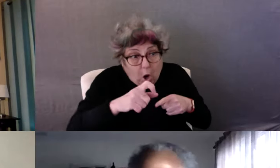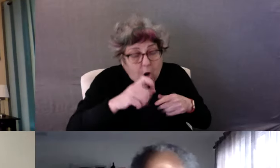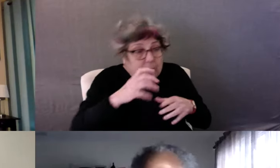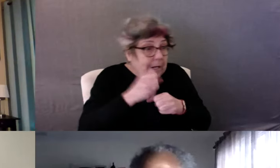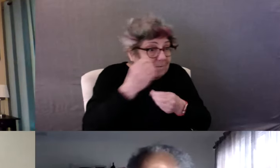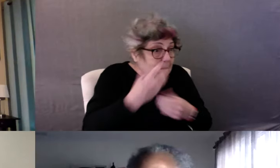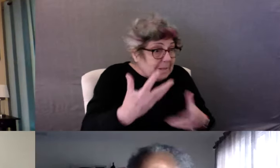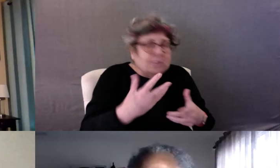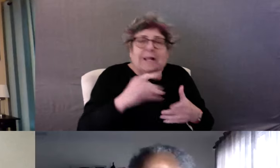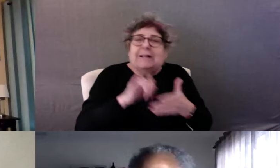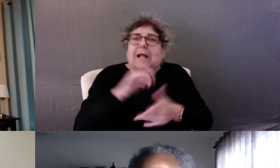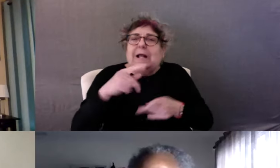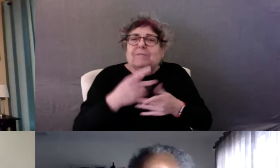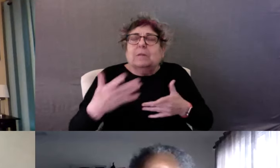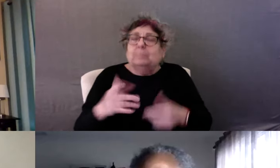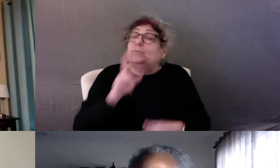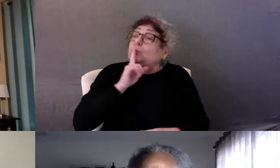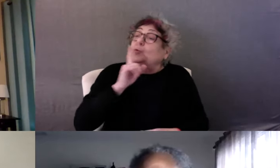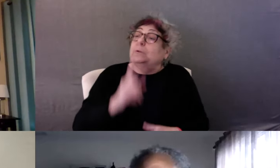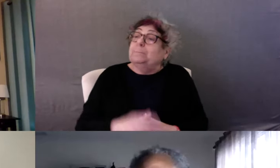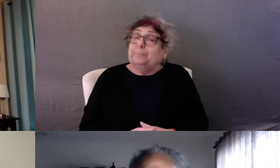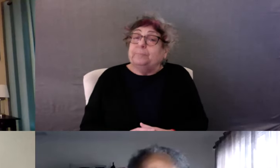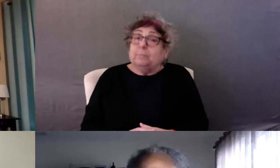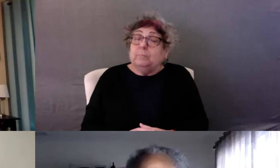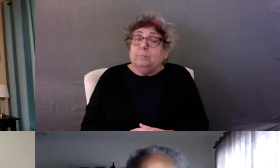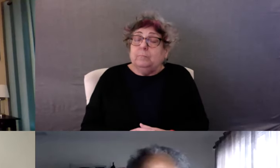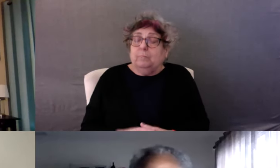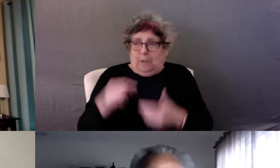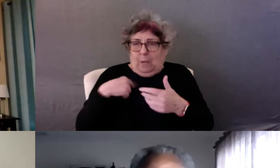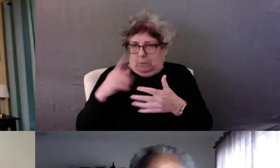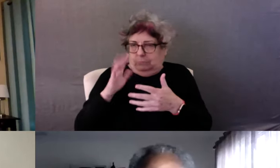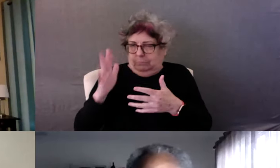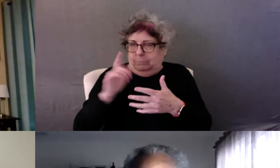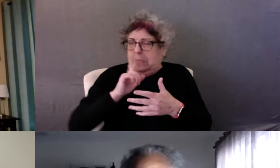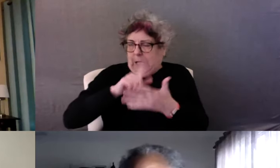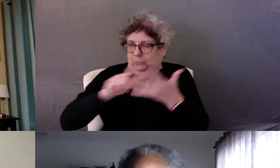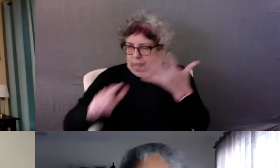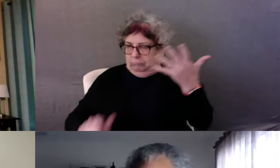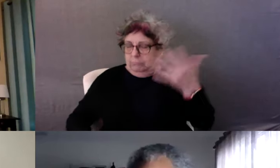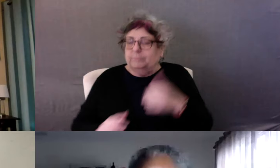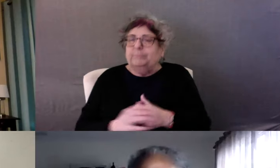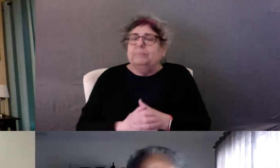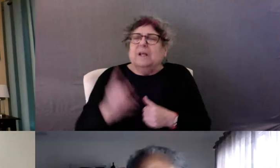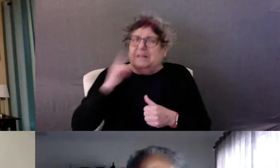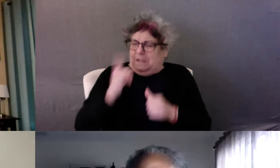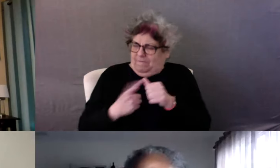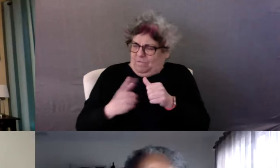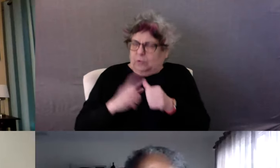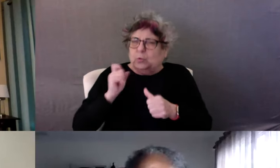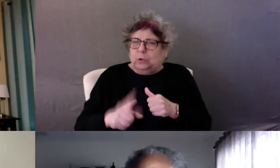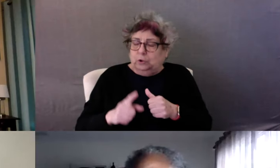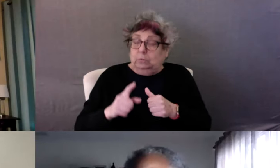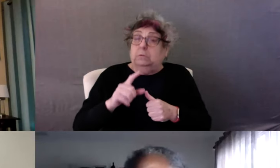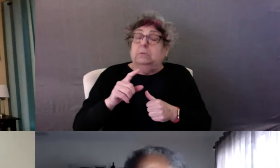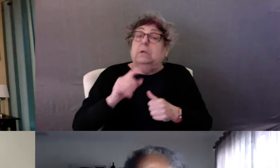things. Sure. Let me take those in order. So I think the first question was, can patients with cancer